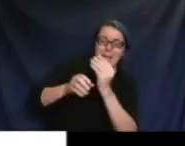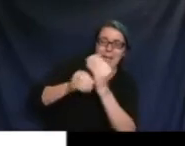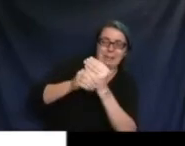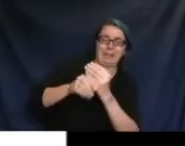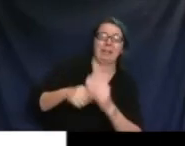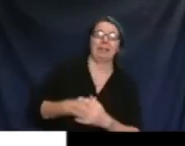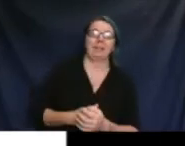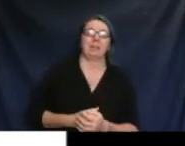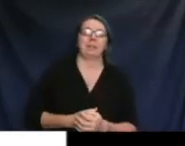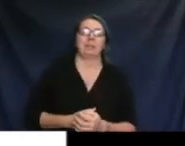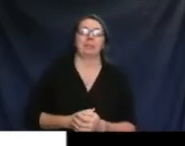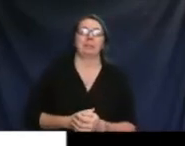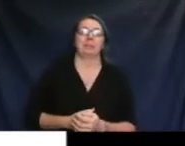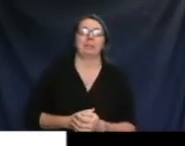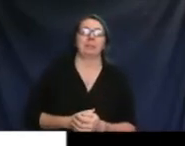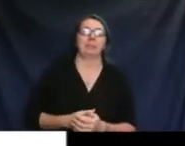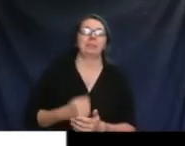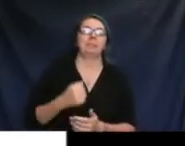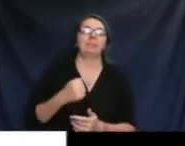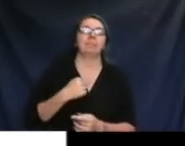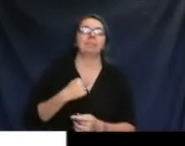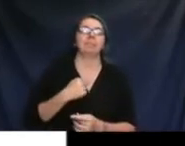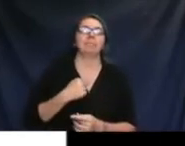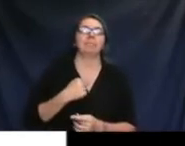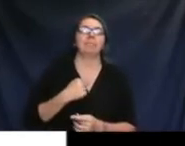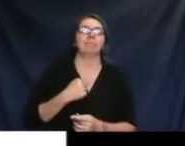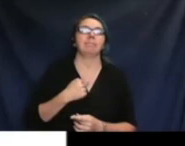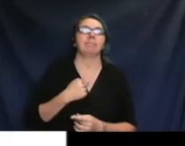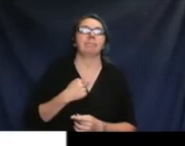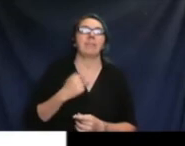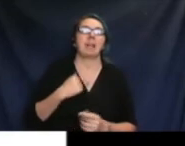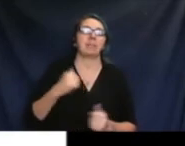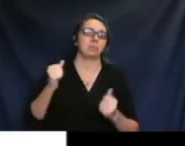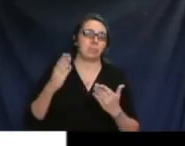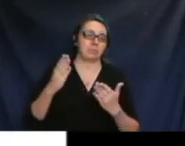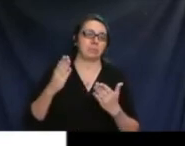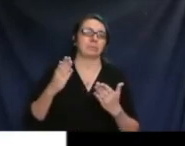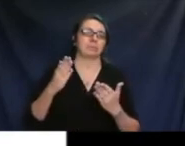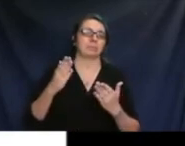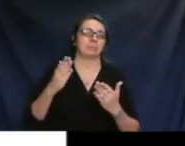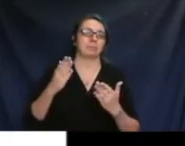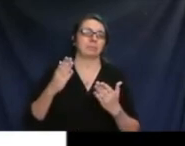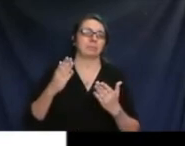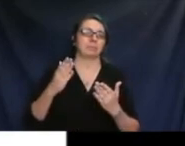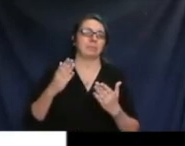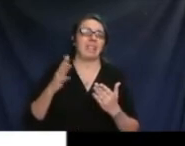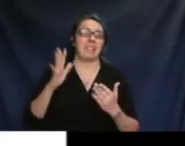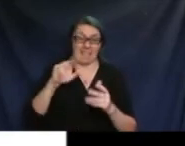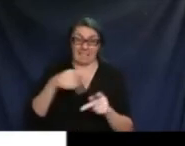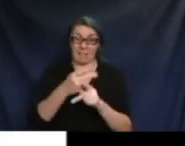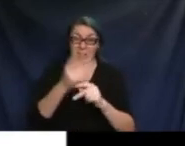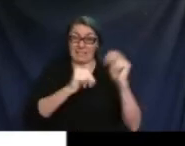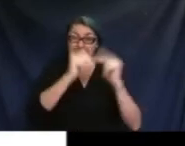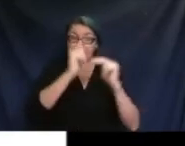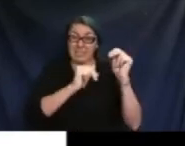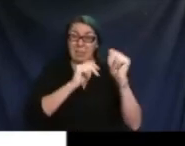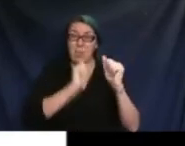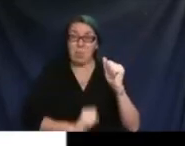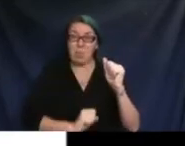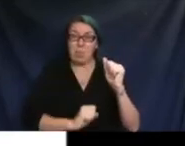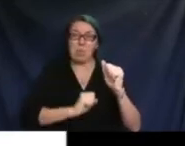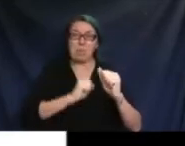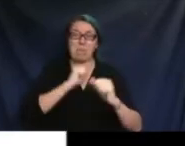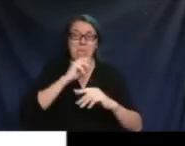Yeah. I would say that condemned sites come with inherent challenges related to